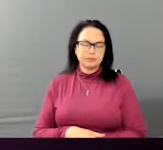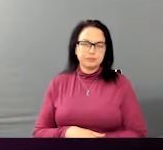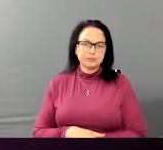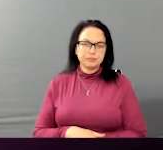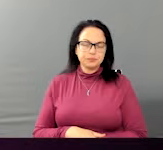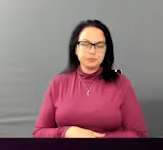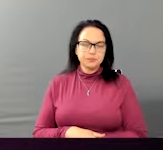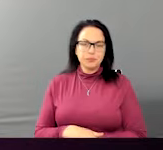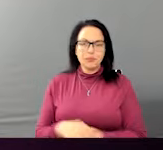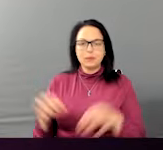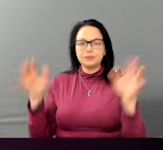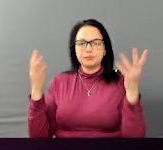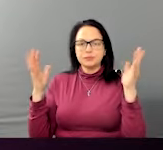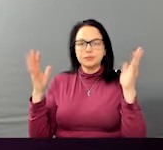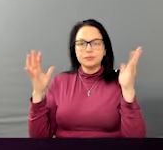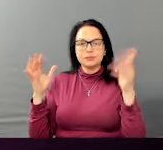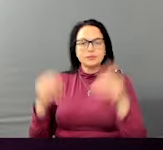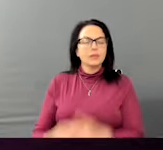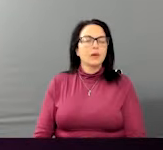Yay!